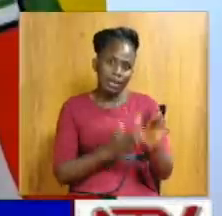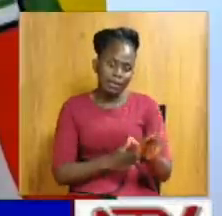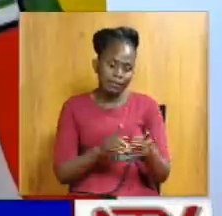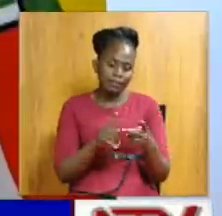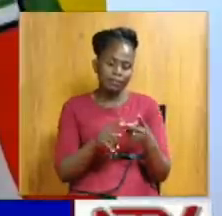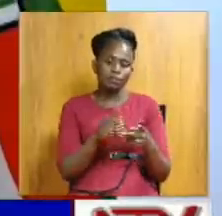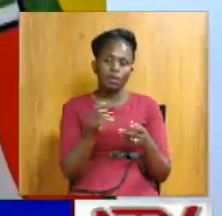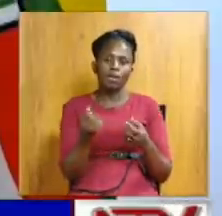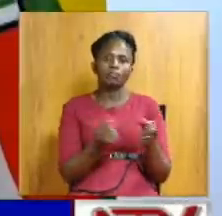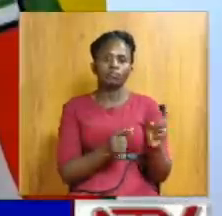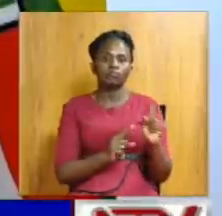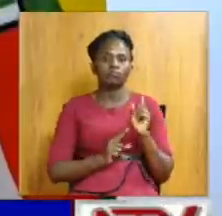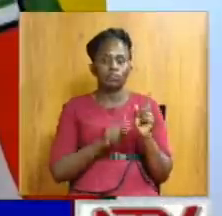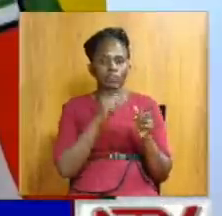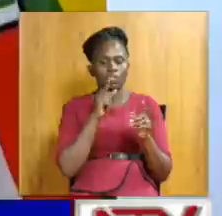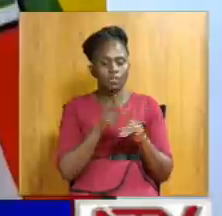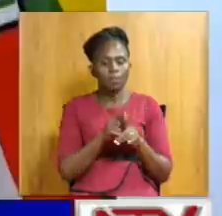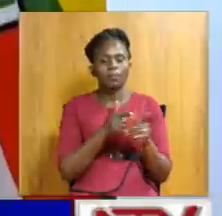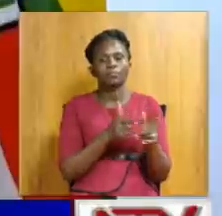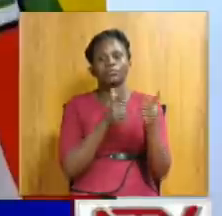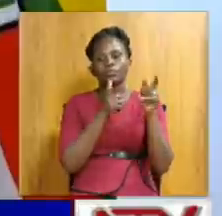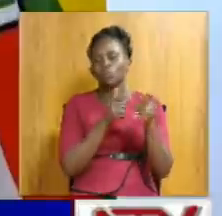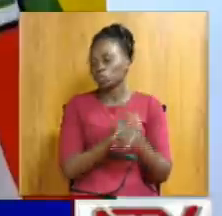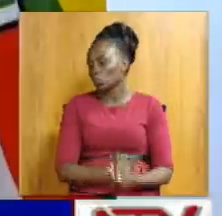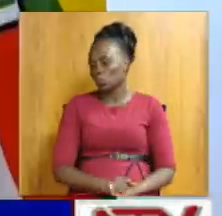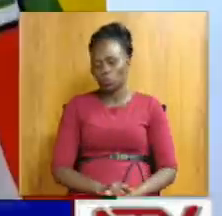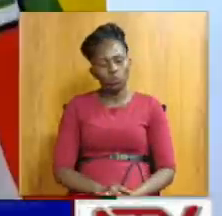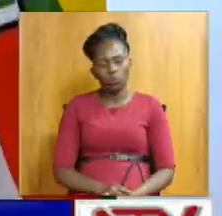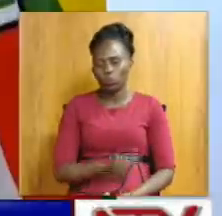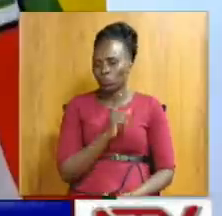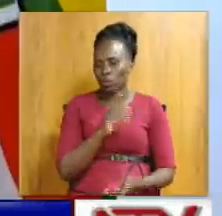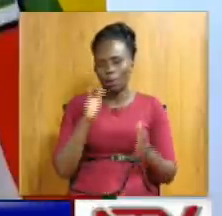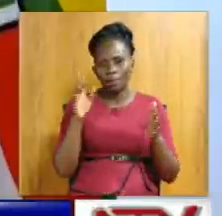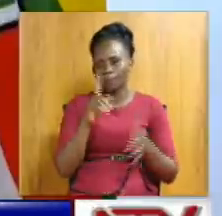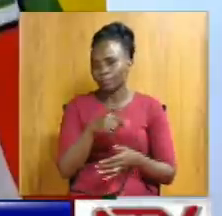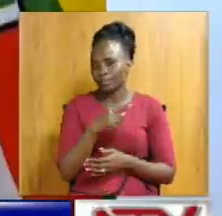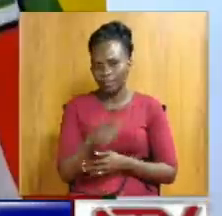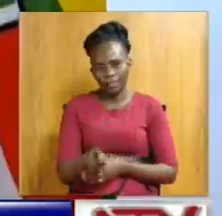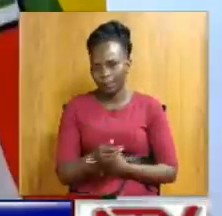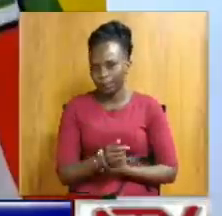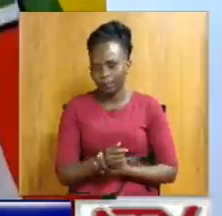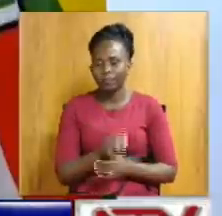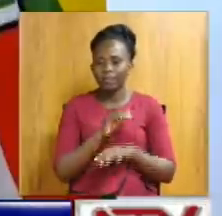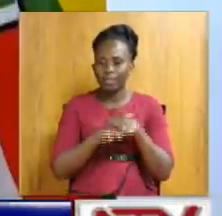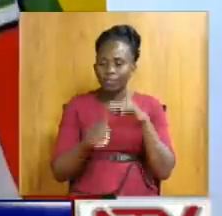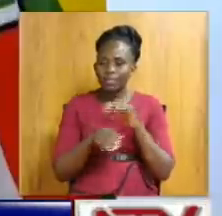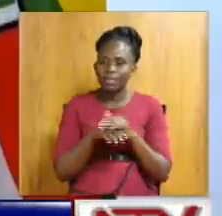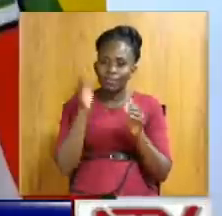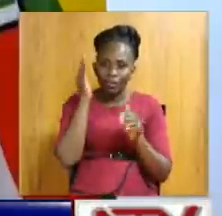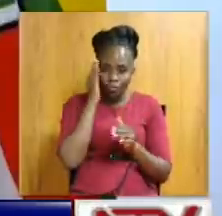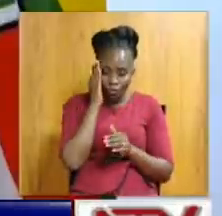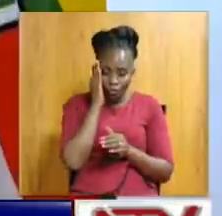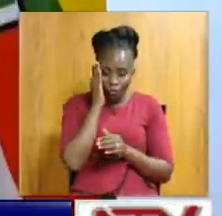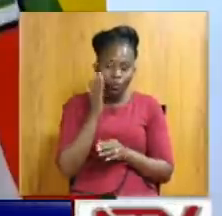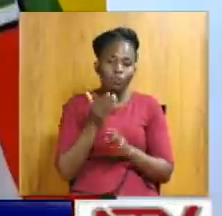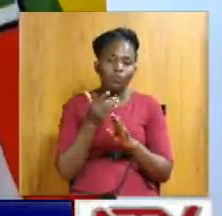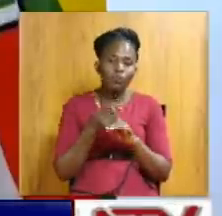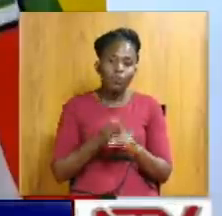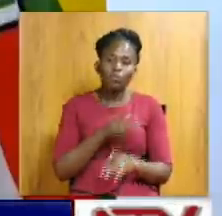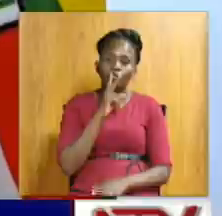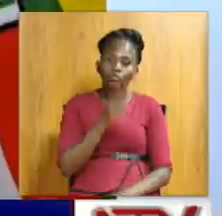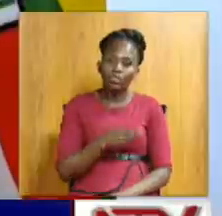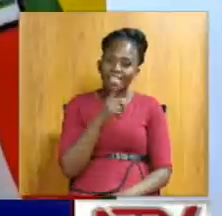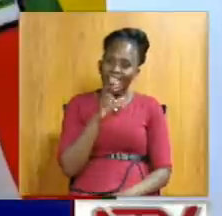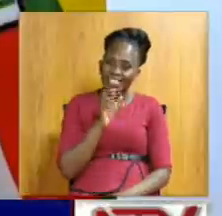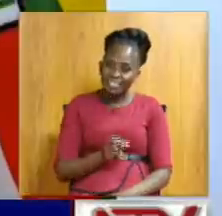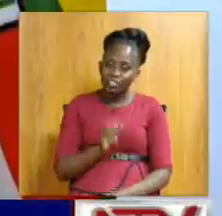ADF's greatest mistake. They did not know that since my 2018 12 points